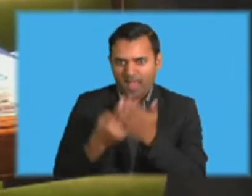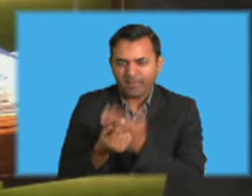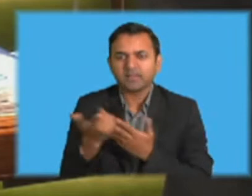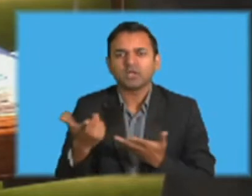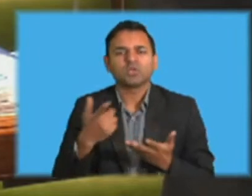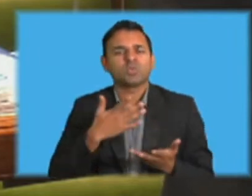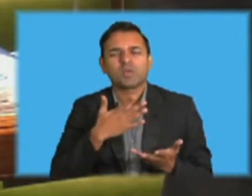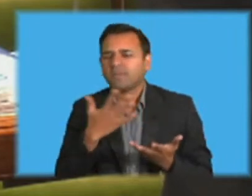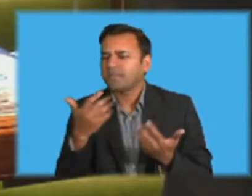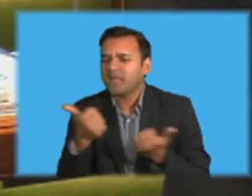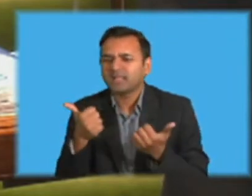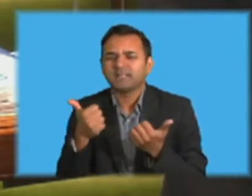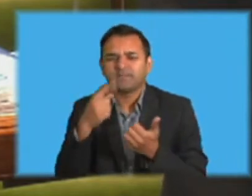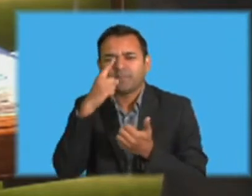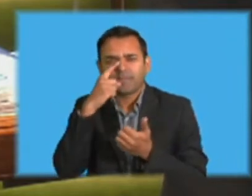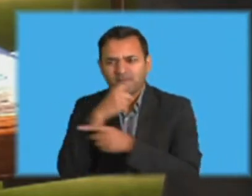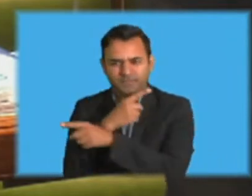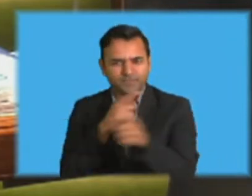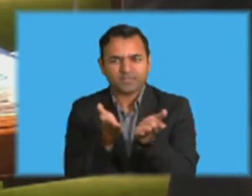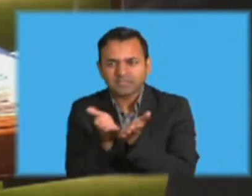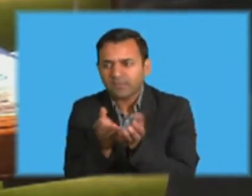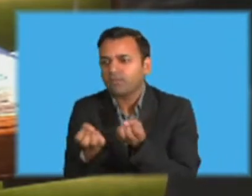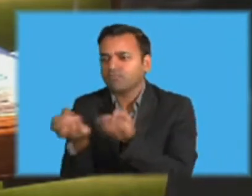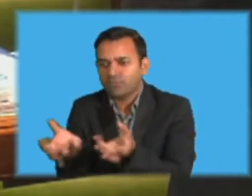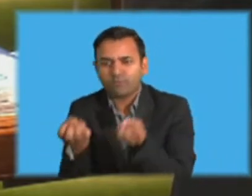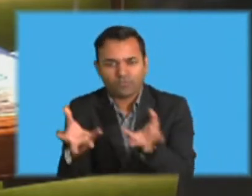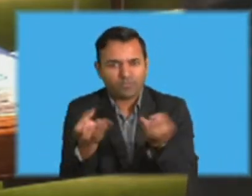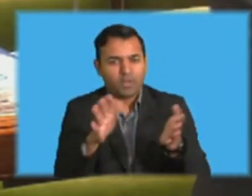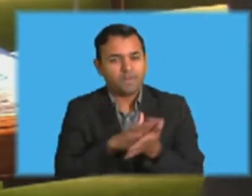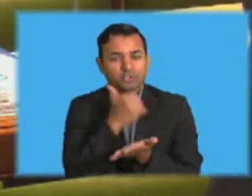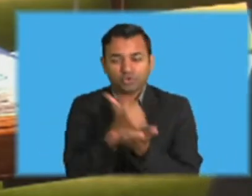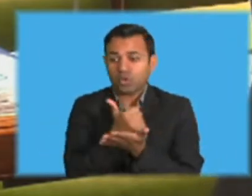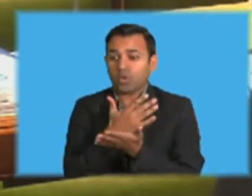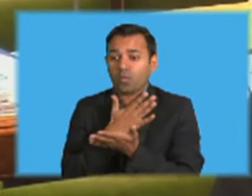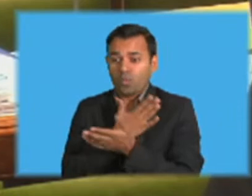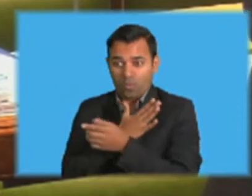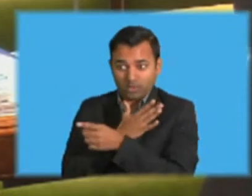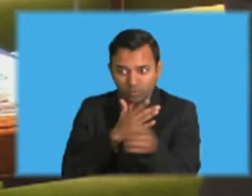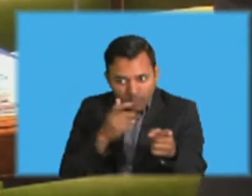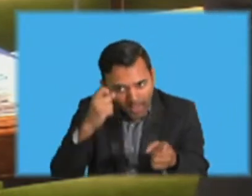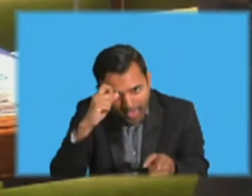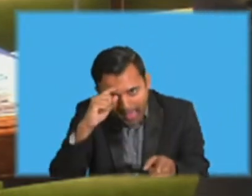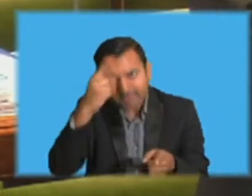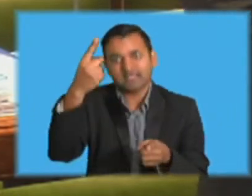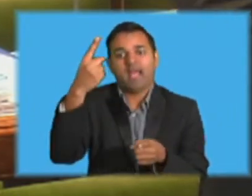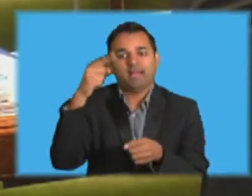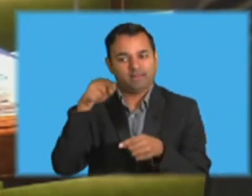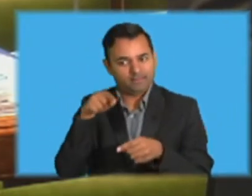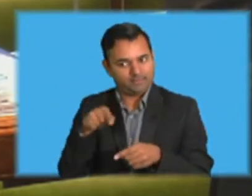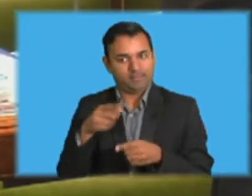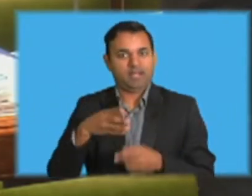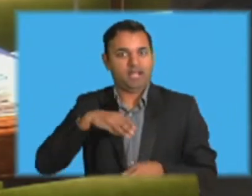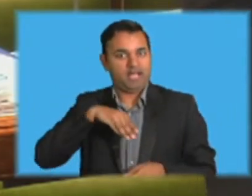and we wanted to make sure that there was enough depth within the service providers so that the e-ticketing project would